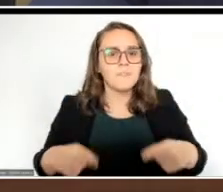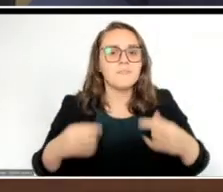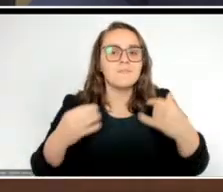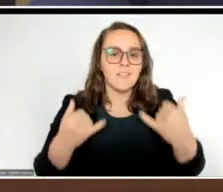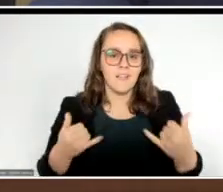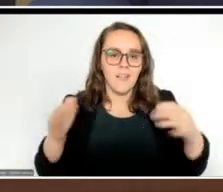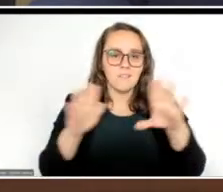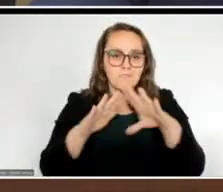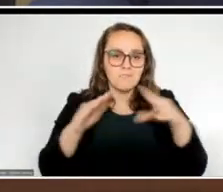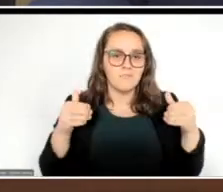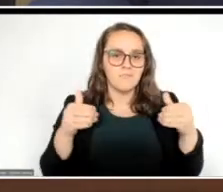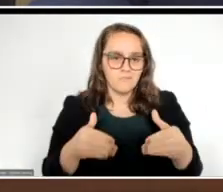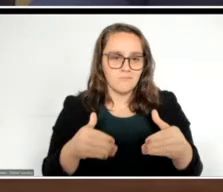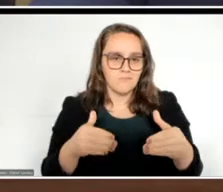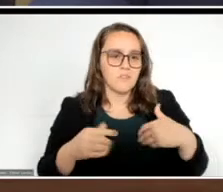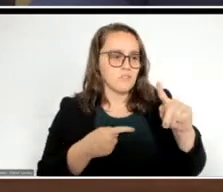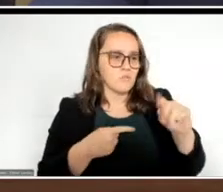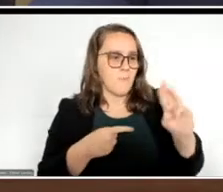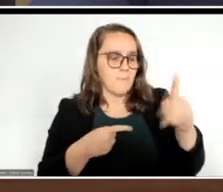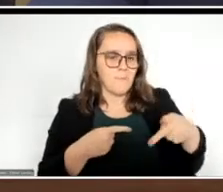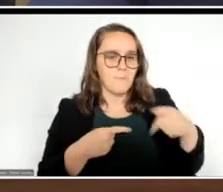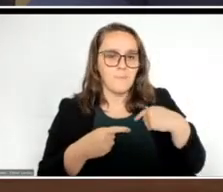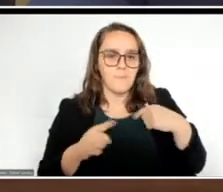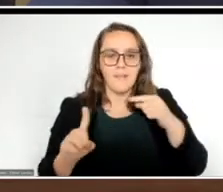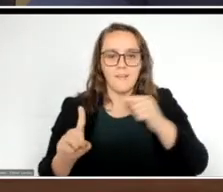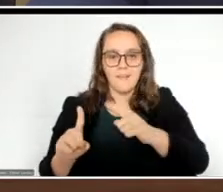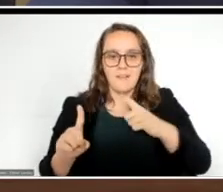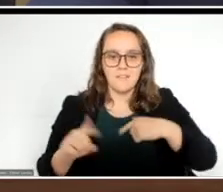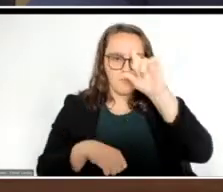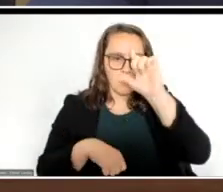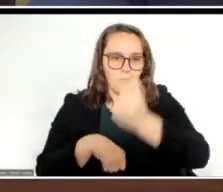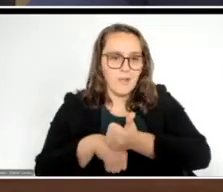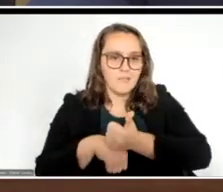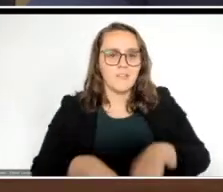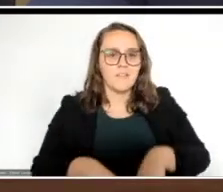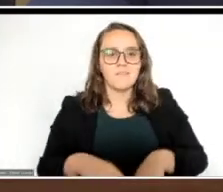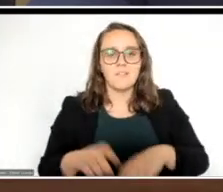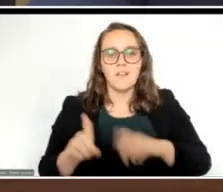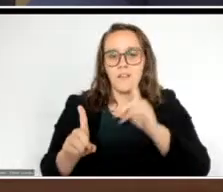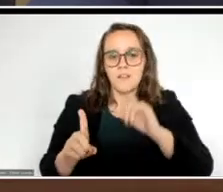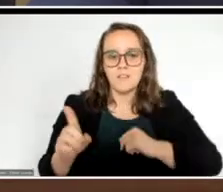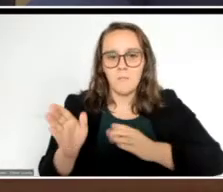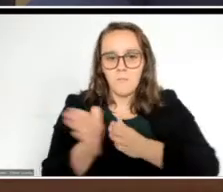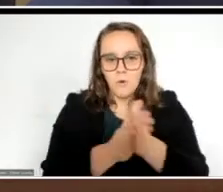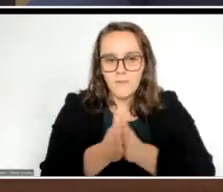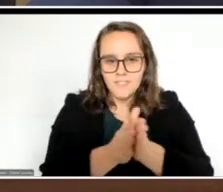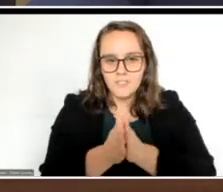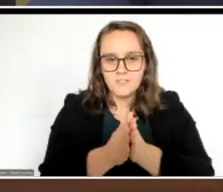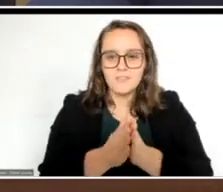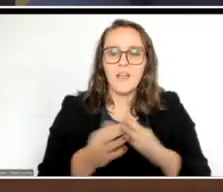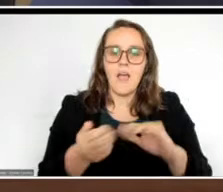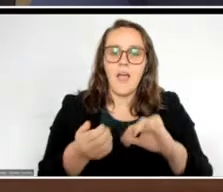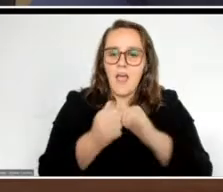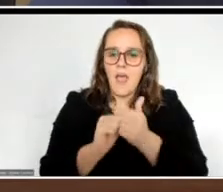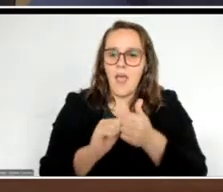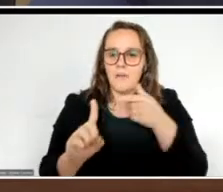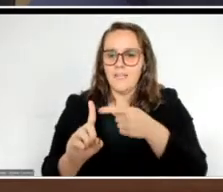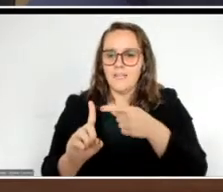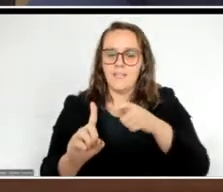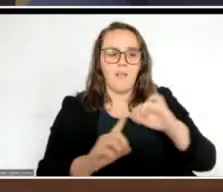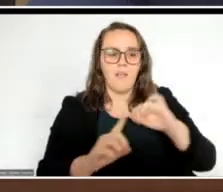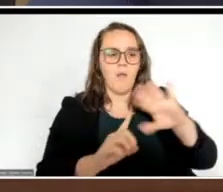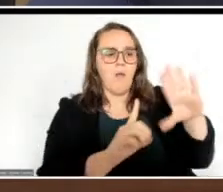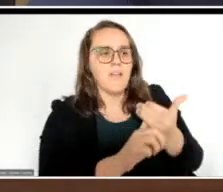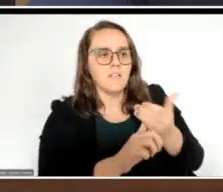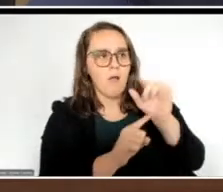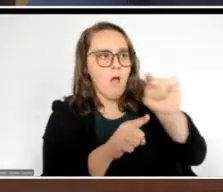mind, his intent, his motivations, and how he spurred others to do his bidding, and how another January